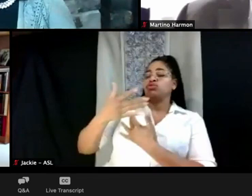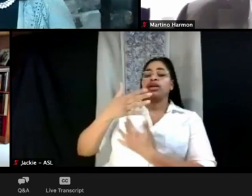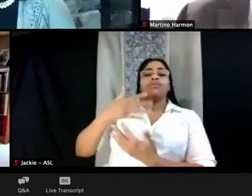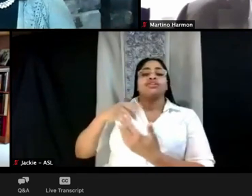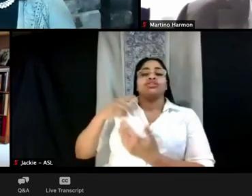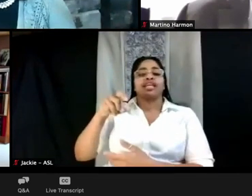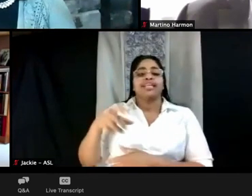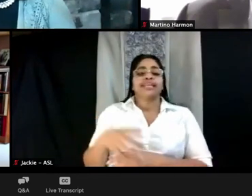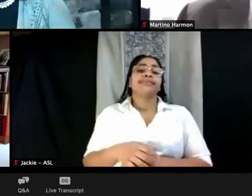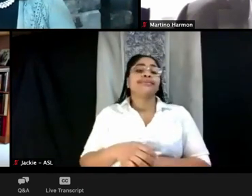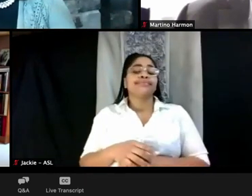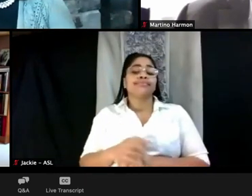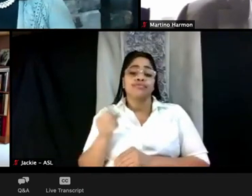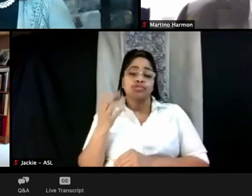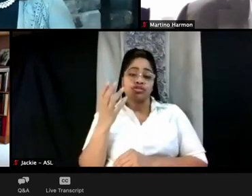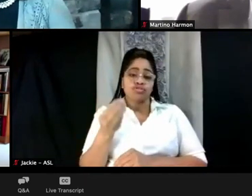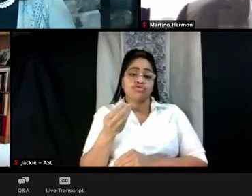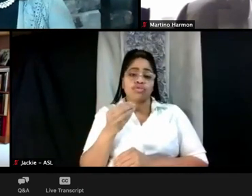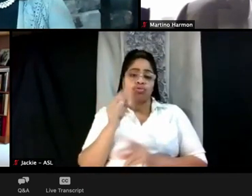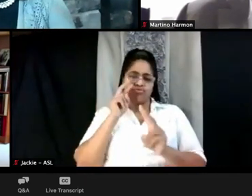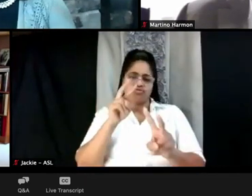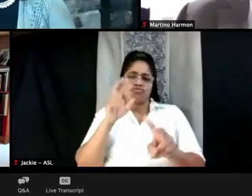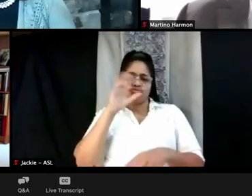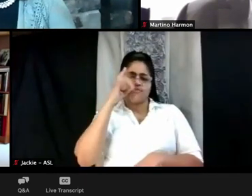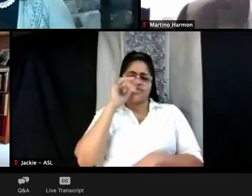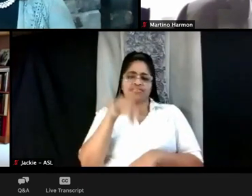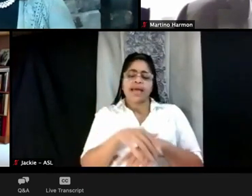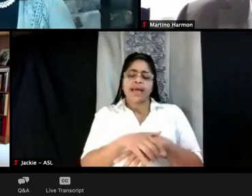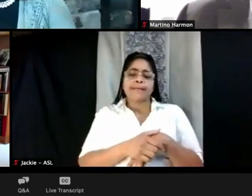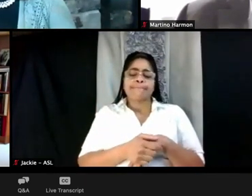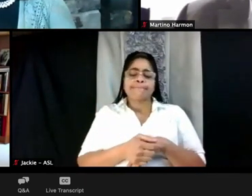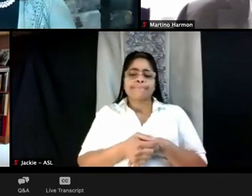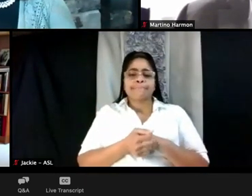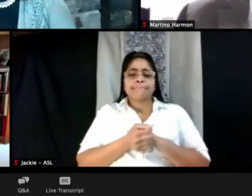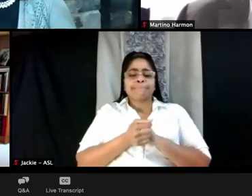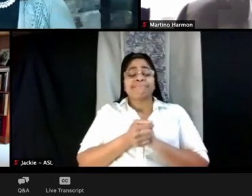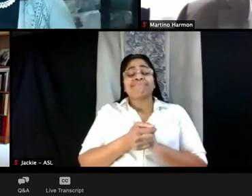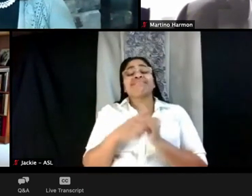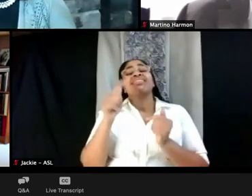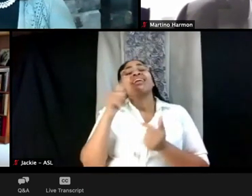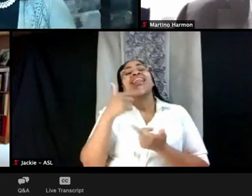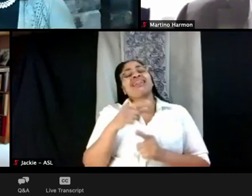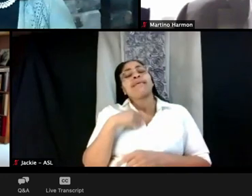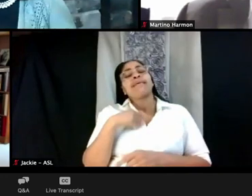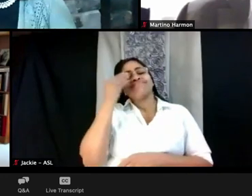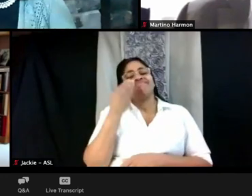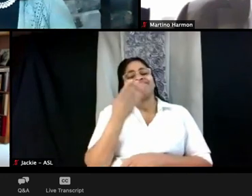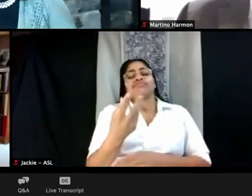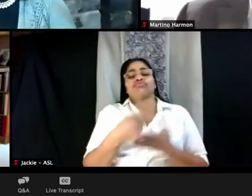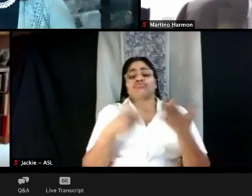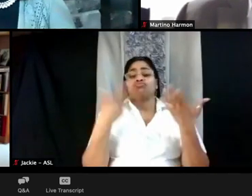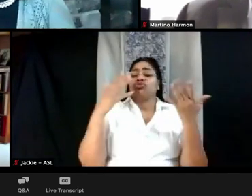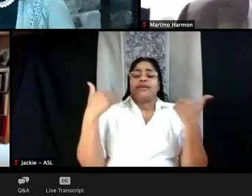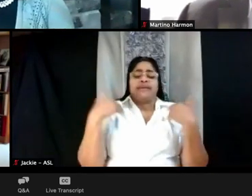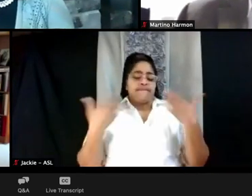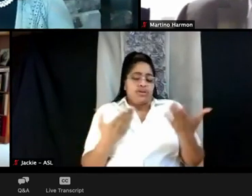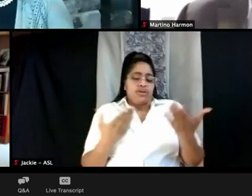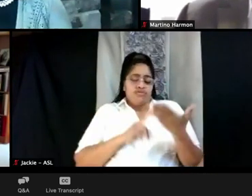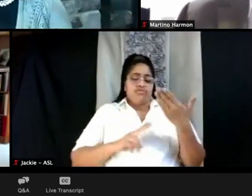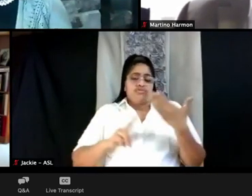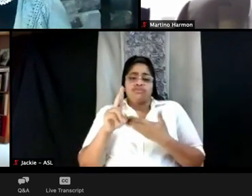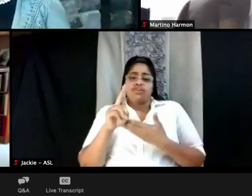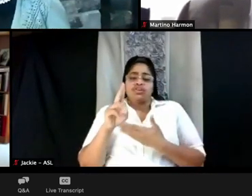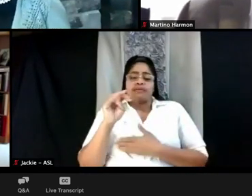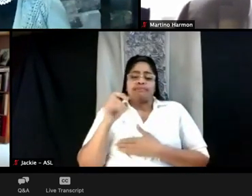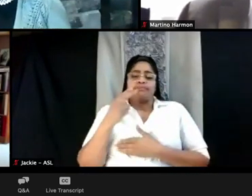need. So be on the lookout for that. Let me tell you a little bit about what we already have at the University of Michigan. The